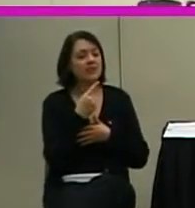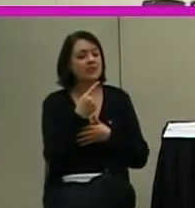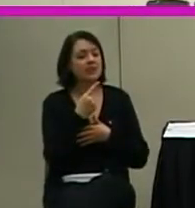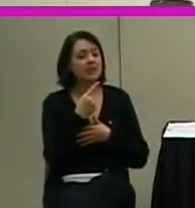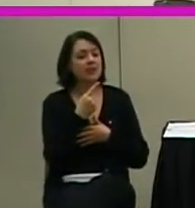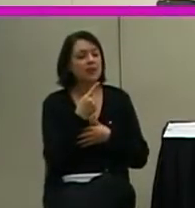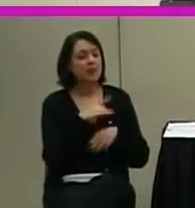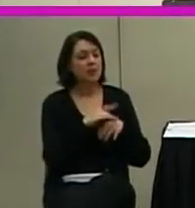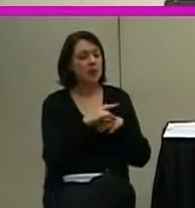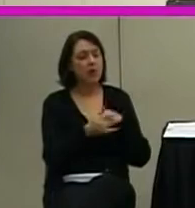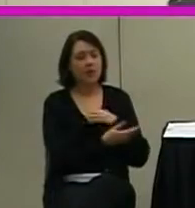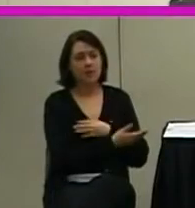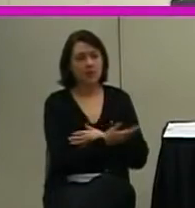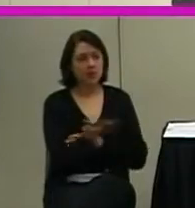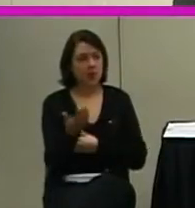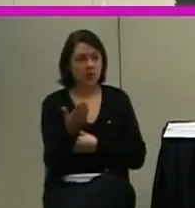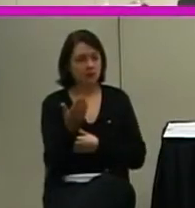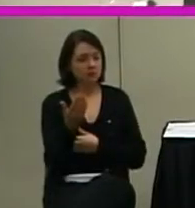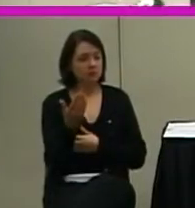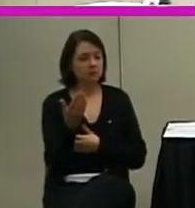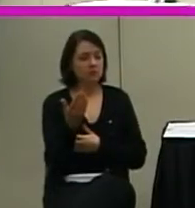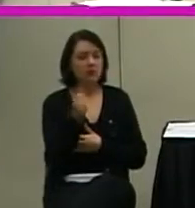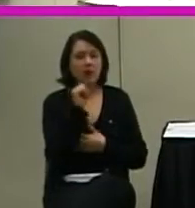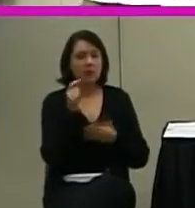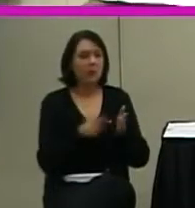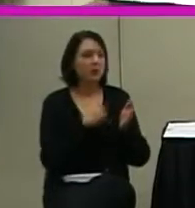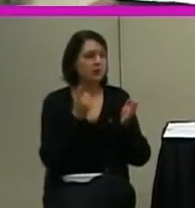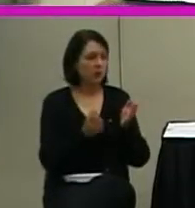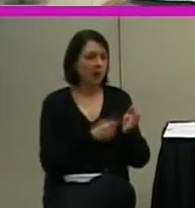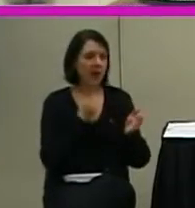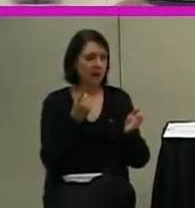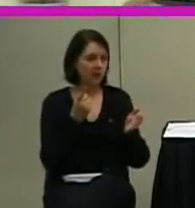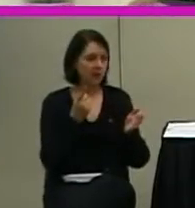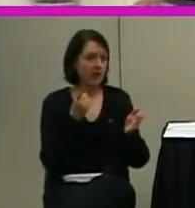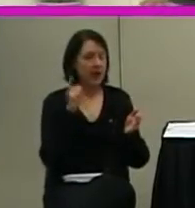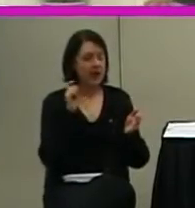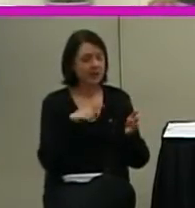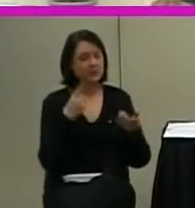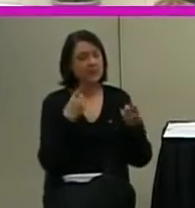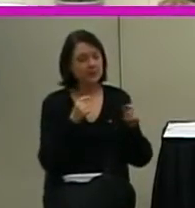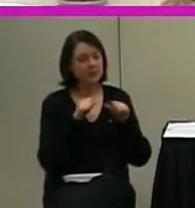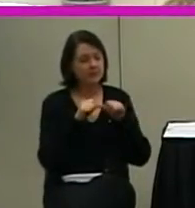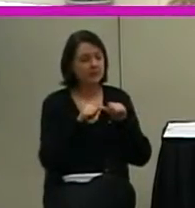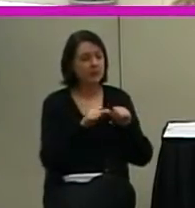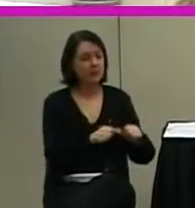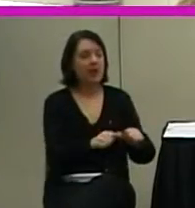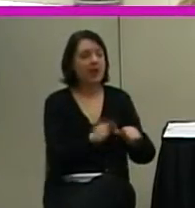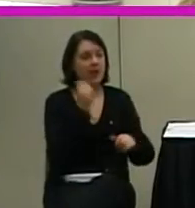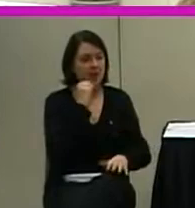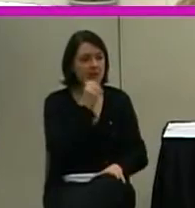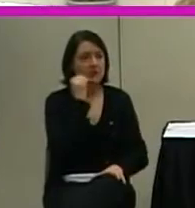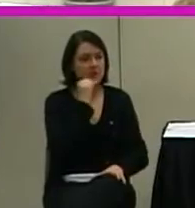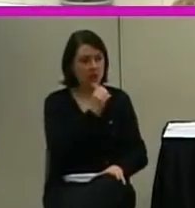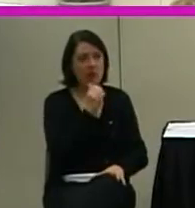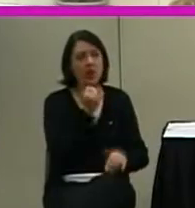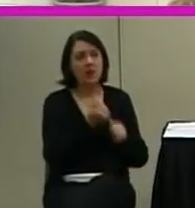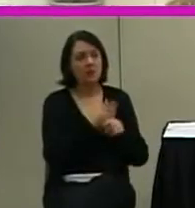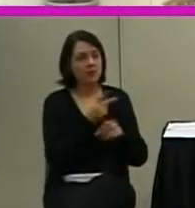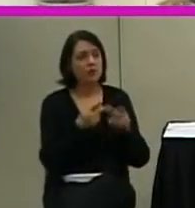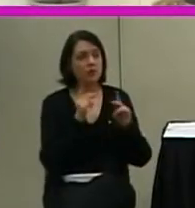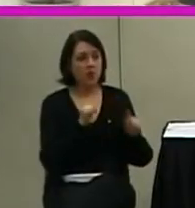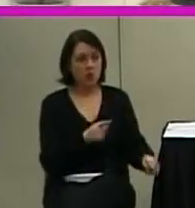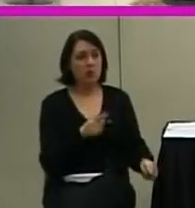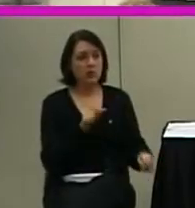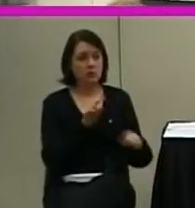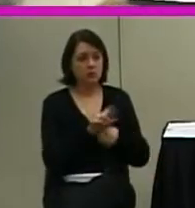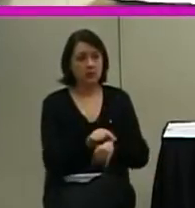day. It's not just once in a while when we remember it or get around to it. It has to be continuous. Every day, everywhere you go, this is something we can